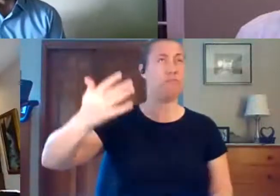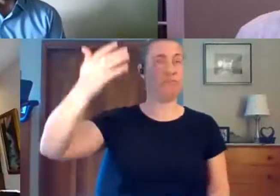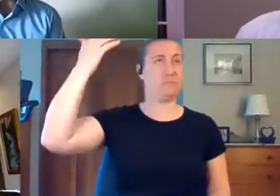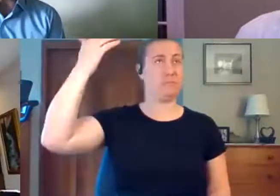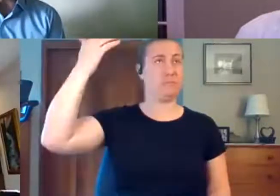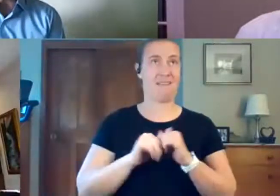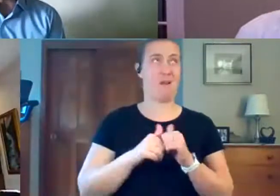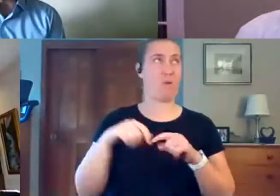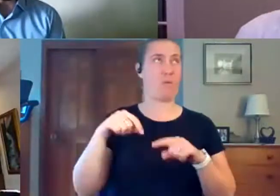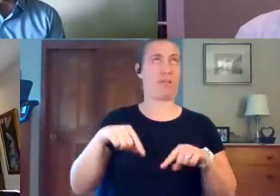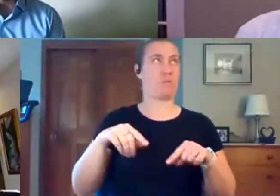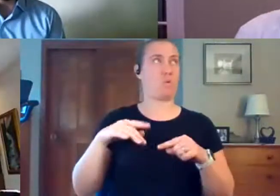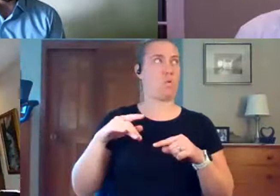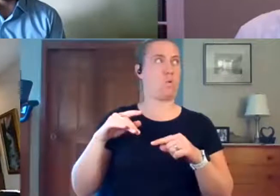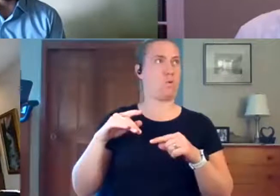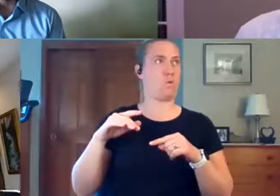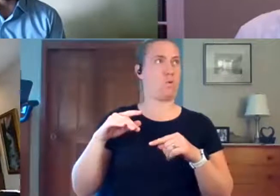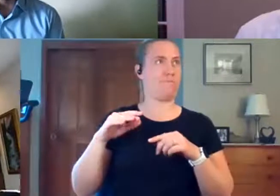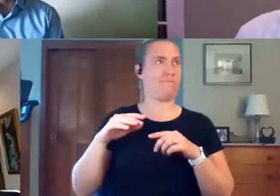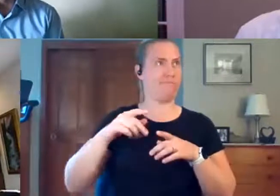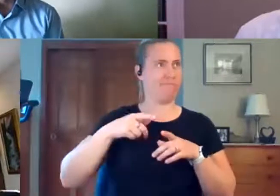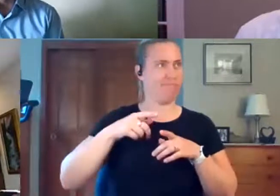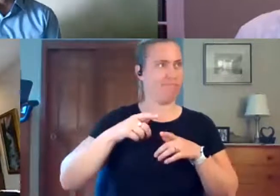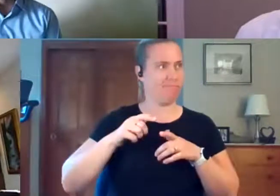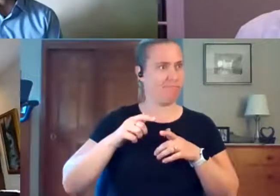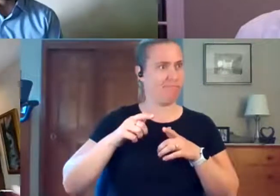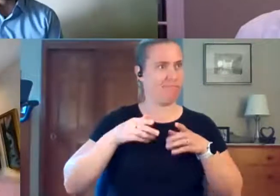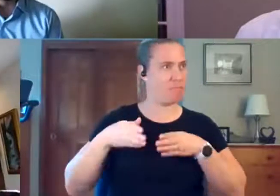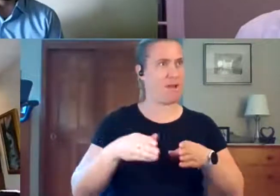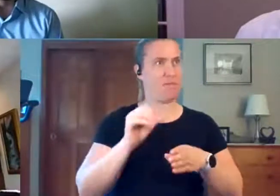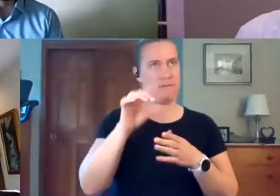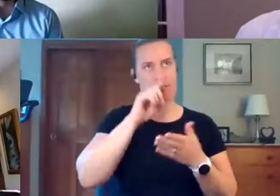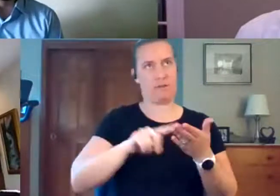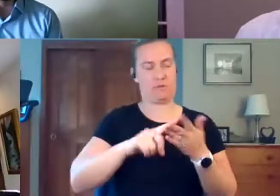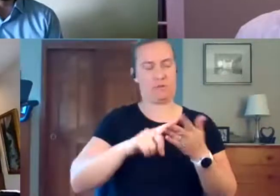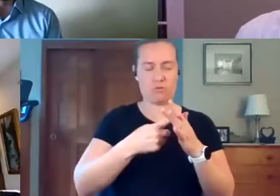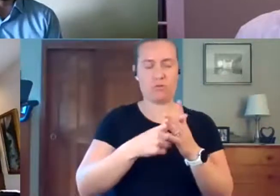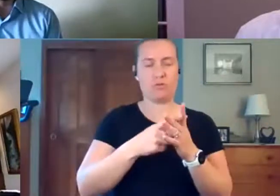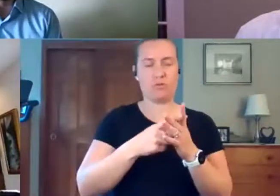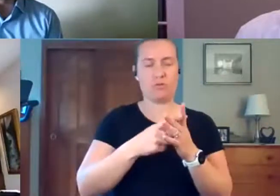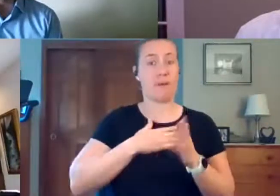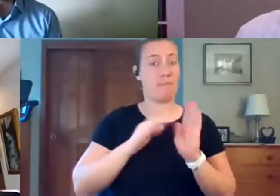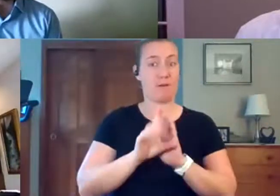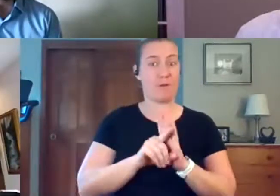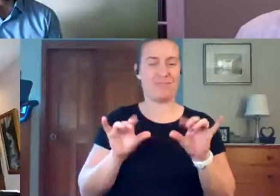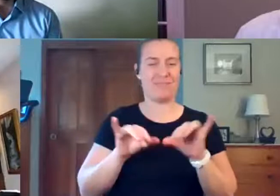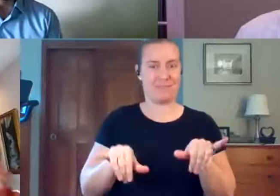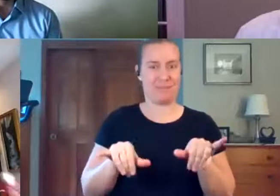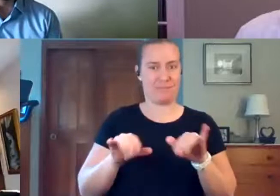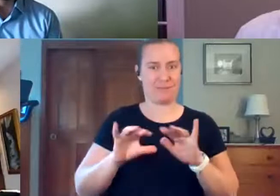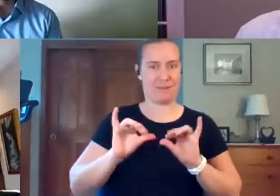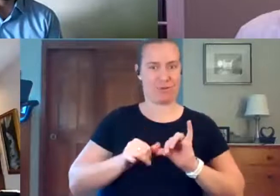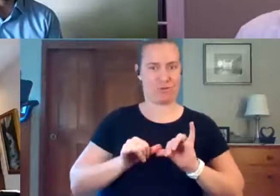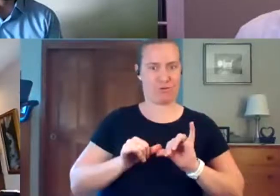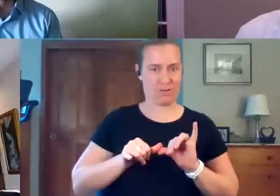kind of line of research got started, I came from a background in systems engineering where we